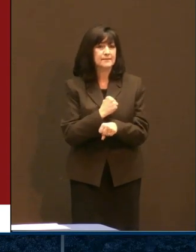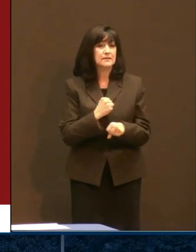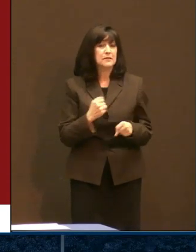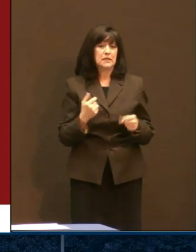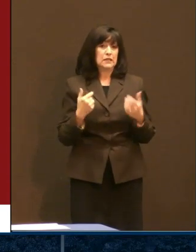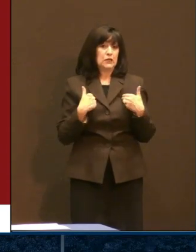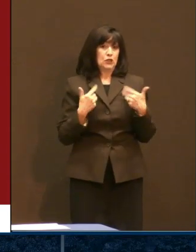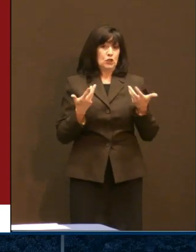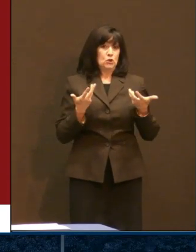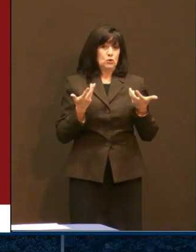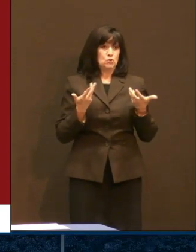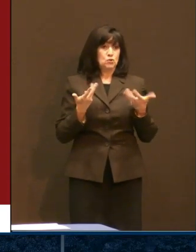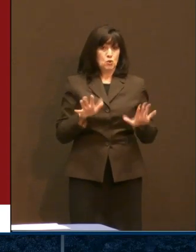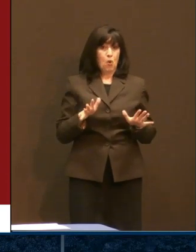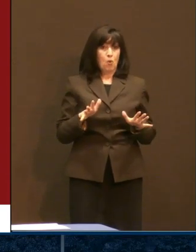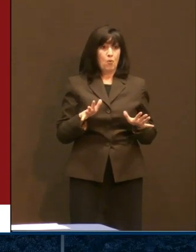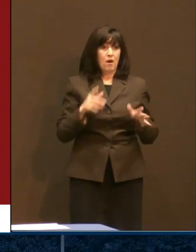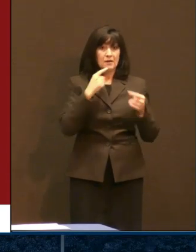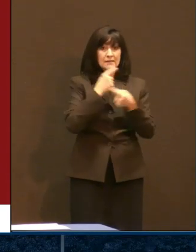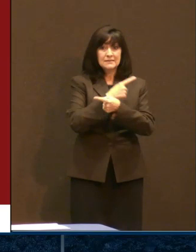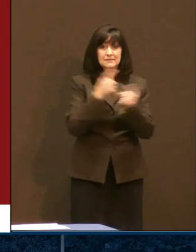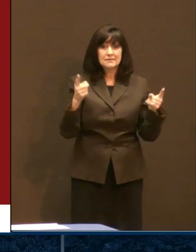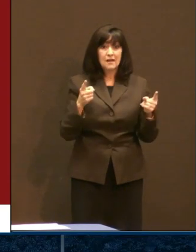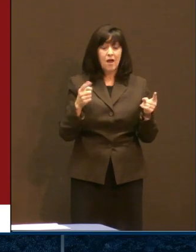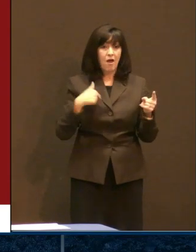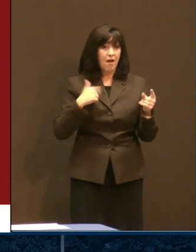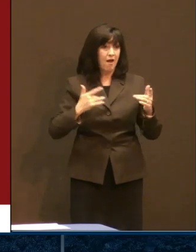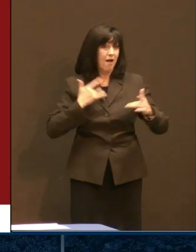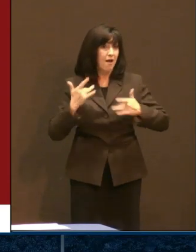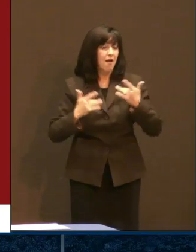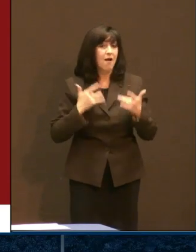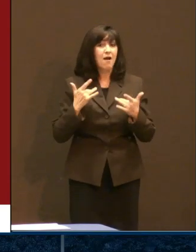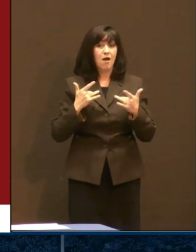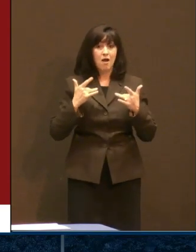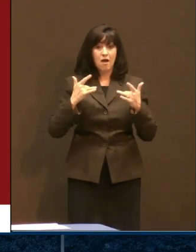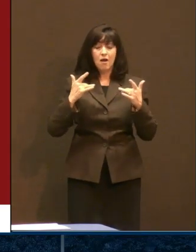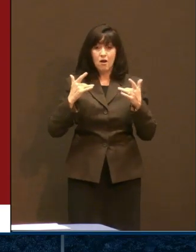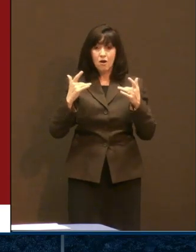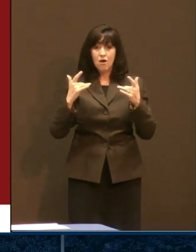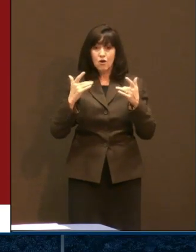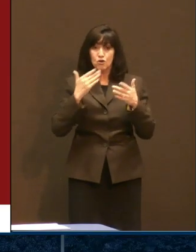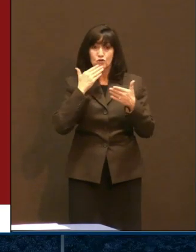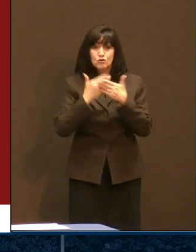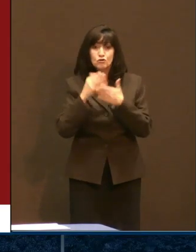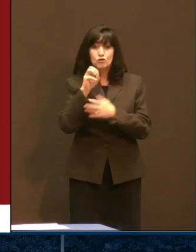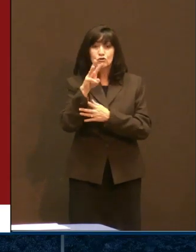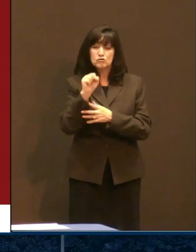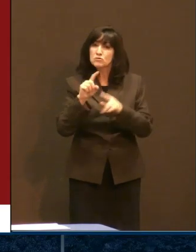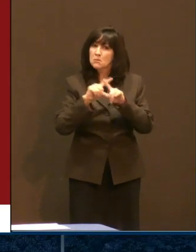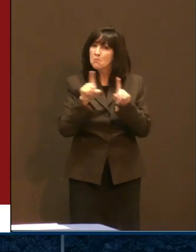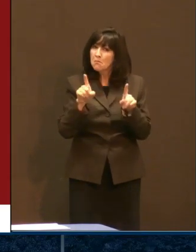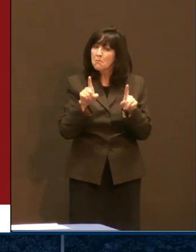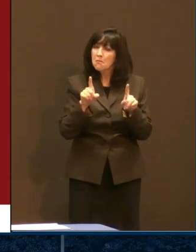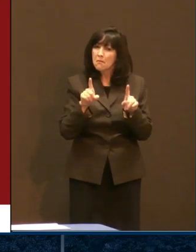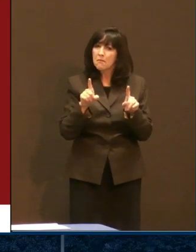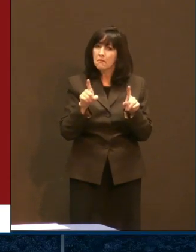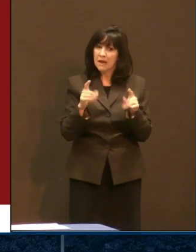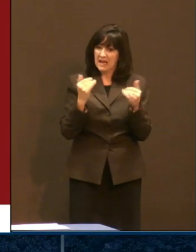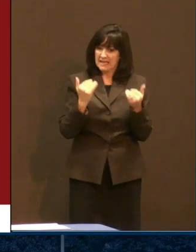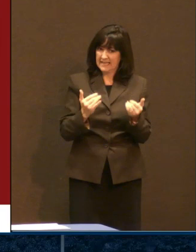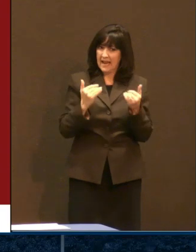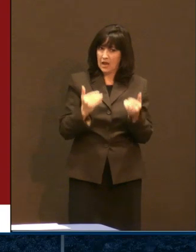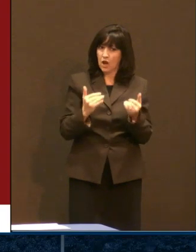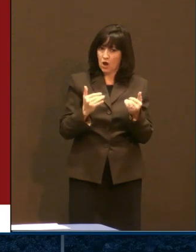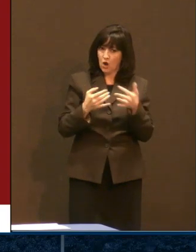any way, but as Governor Carney was saying, they're beginning to show a little bit of sign that maybe we're